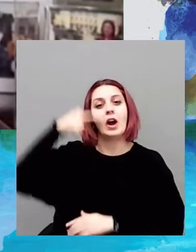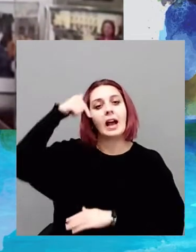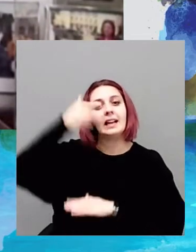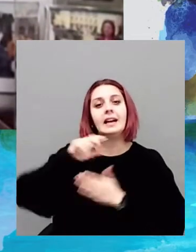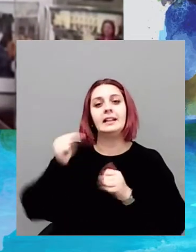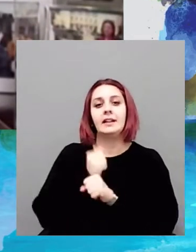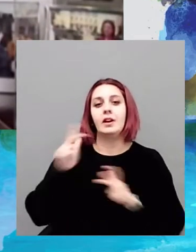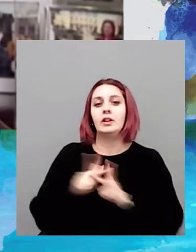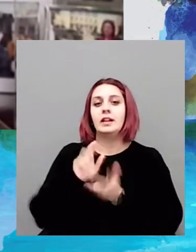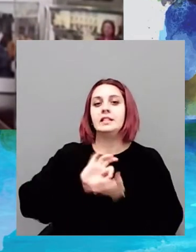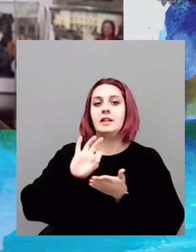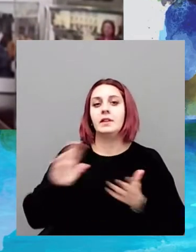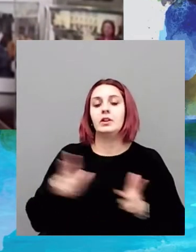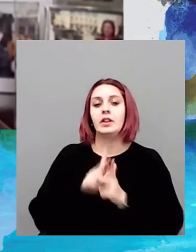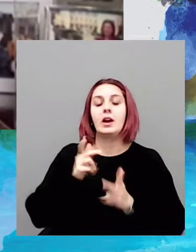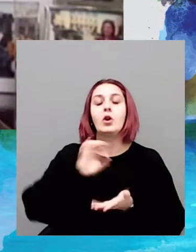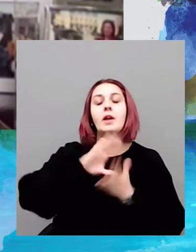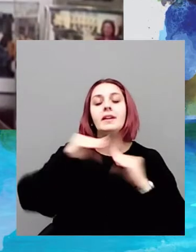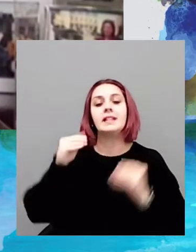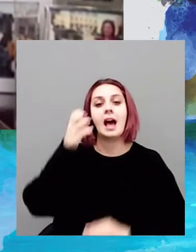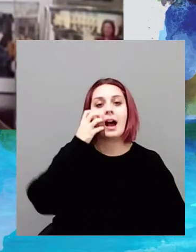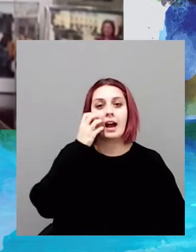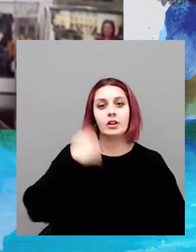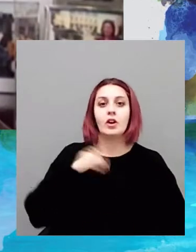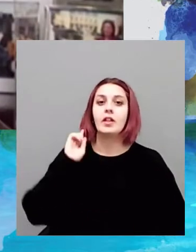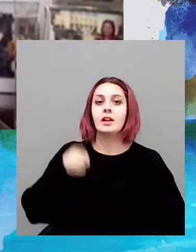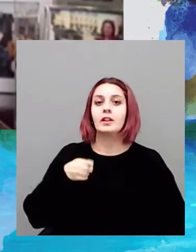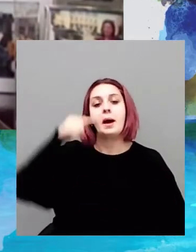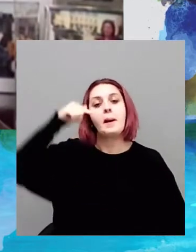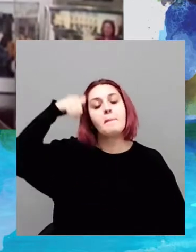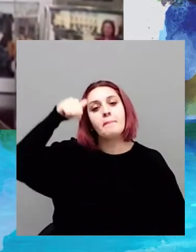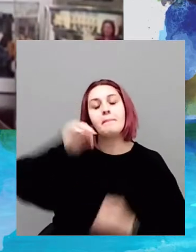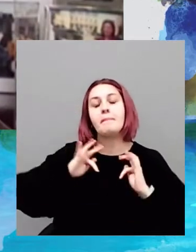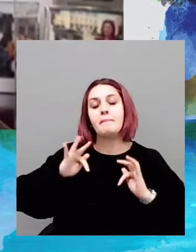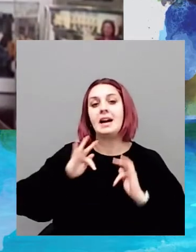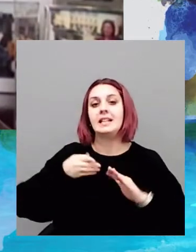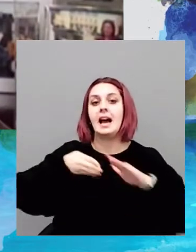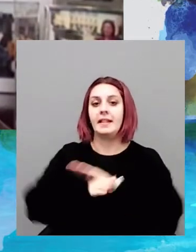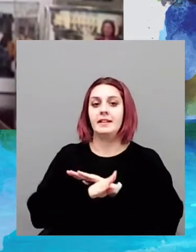work as a professor in social work at the University of Haiyan.